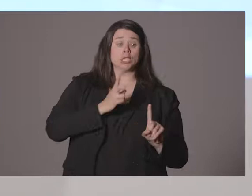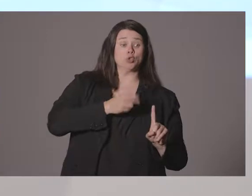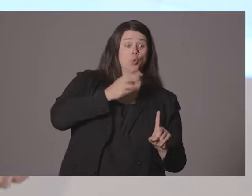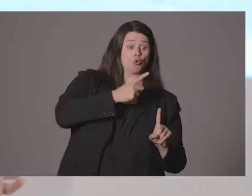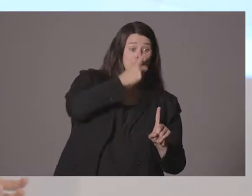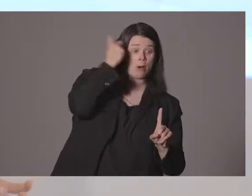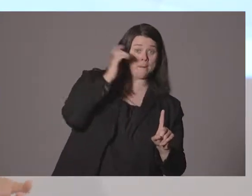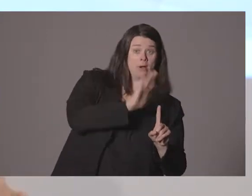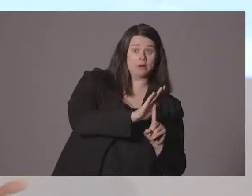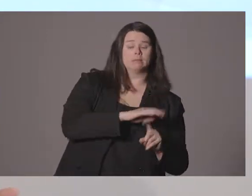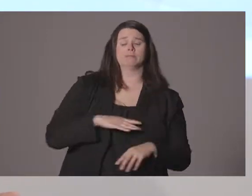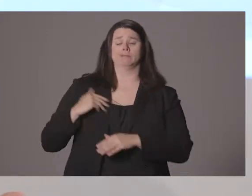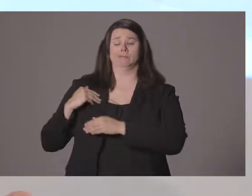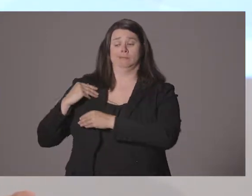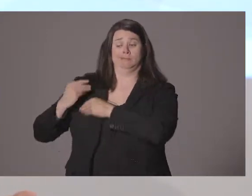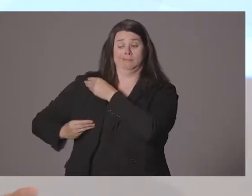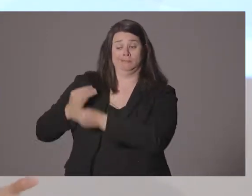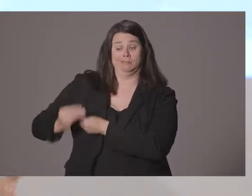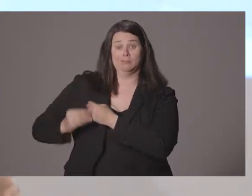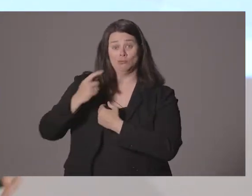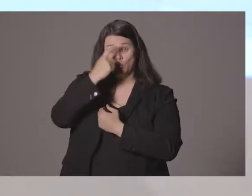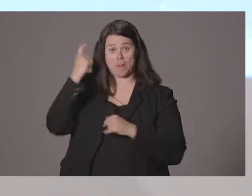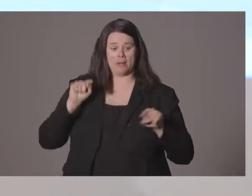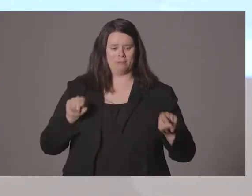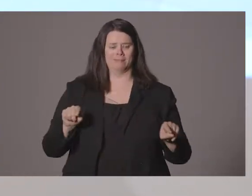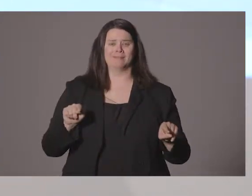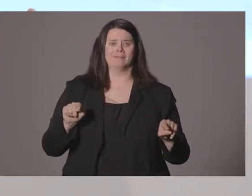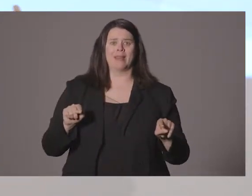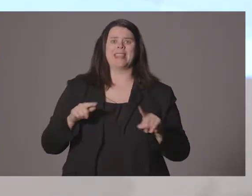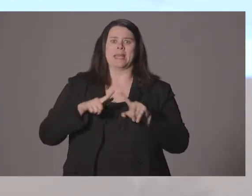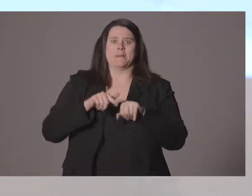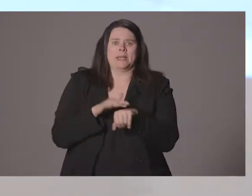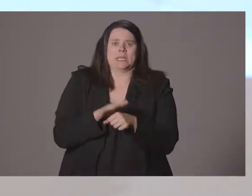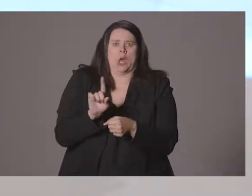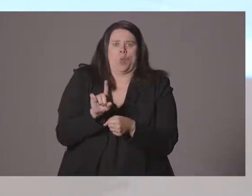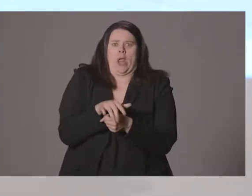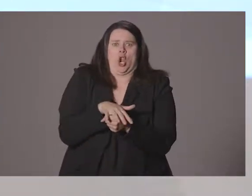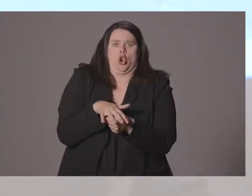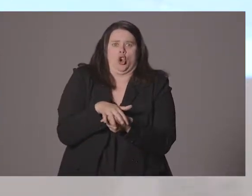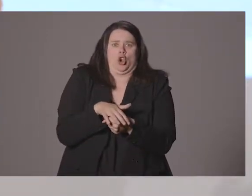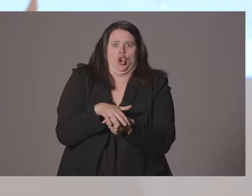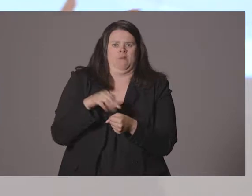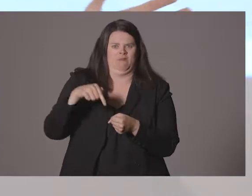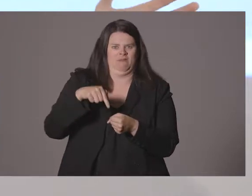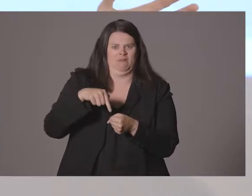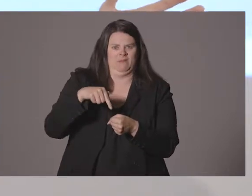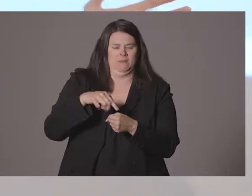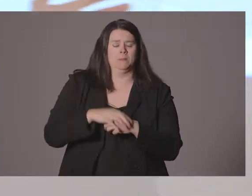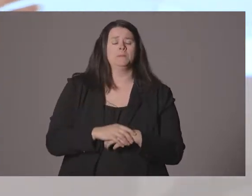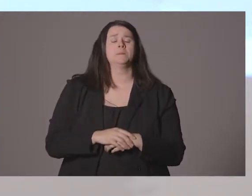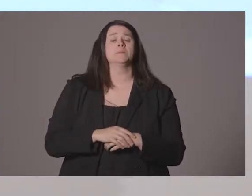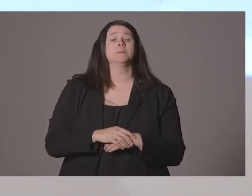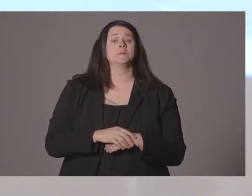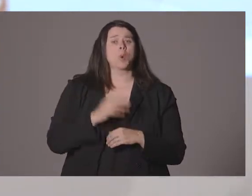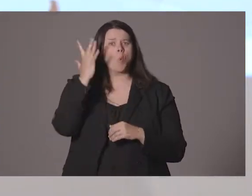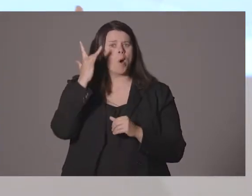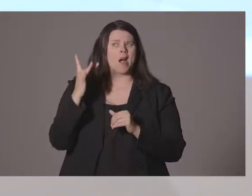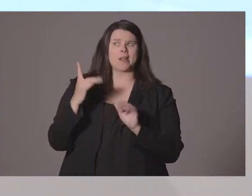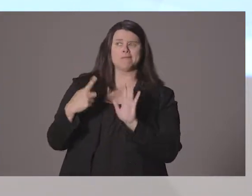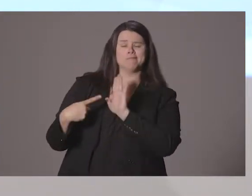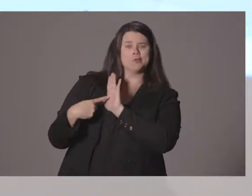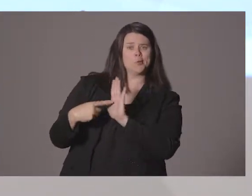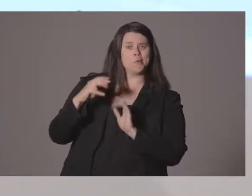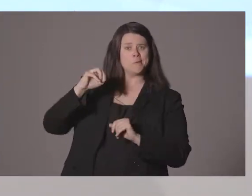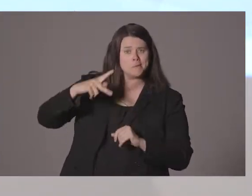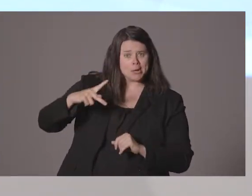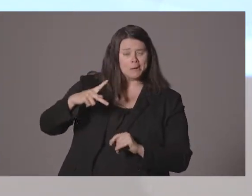So I do this at the beginning to help us orient to the greater perspective of doing